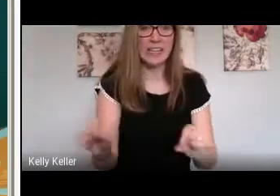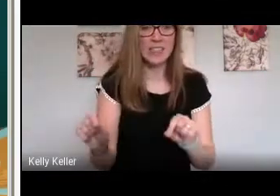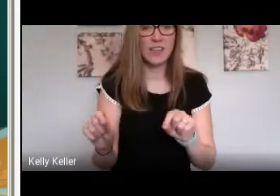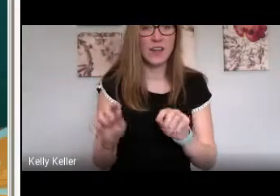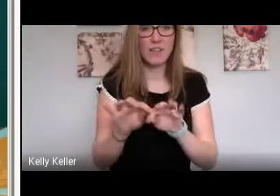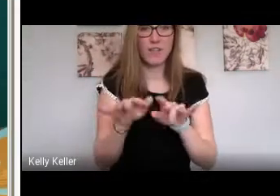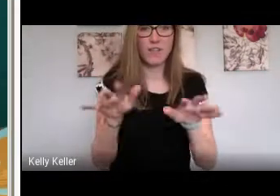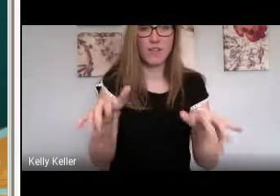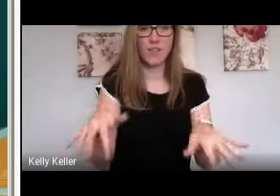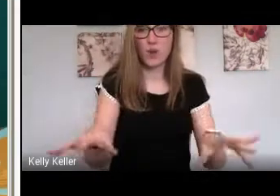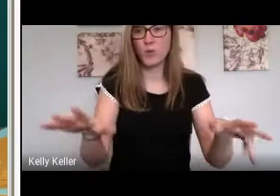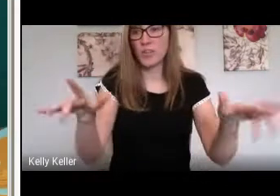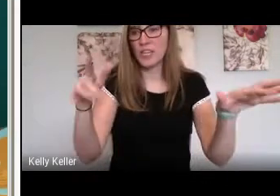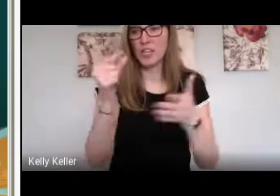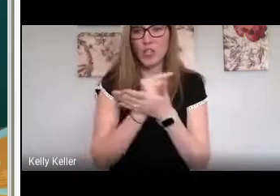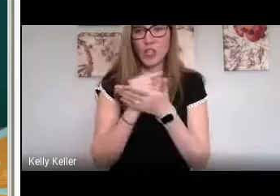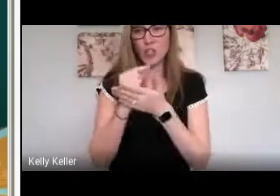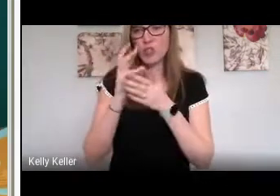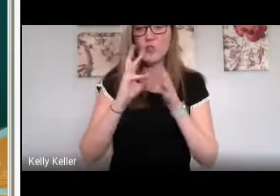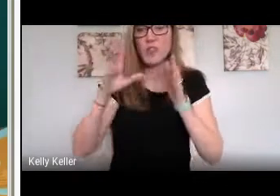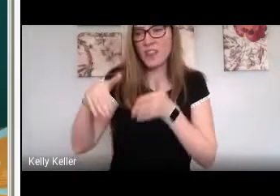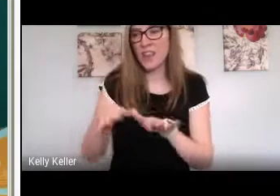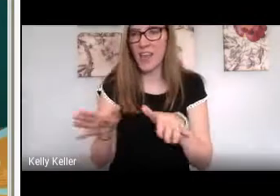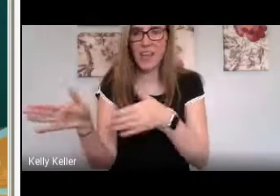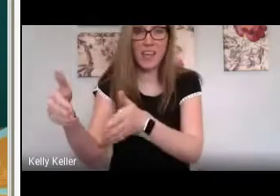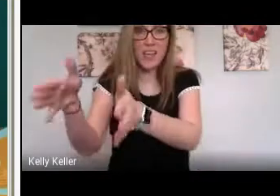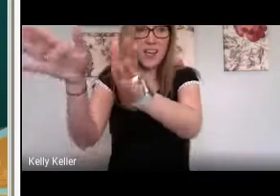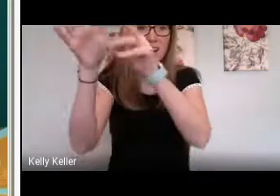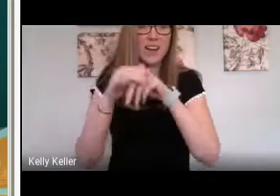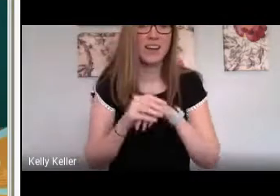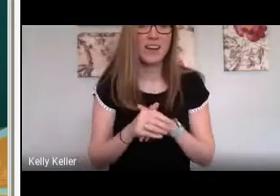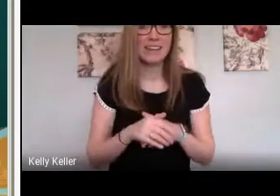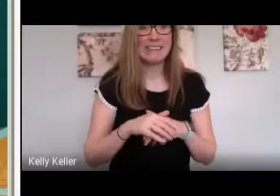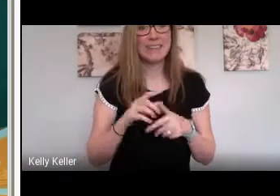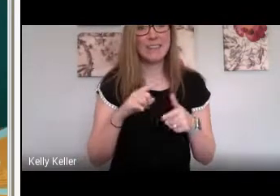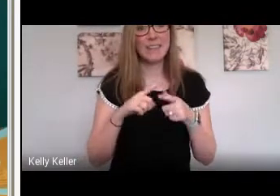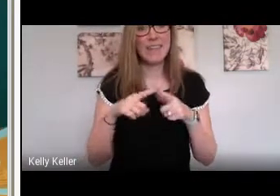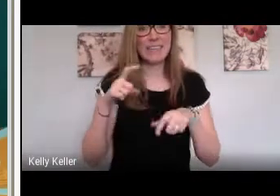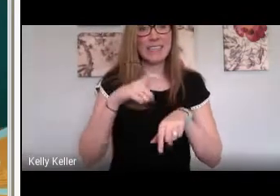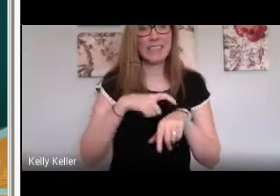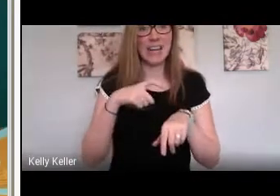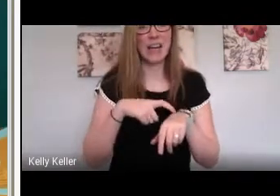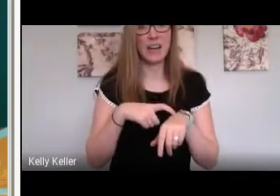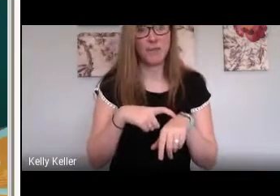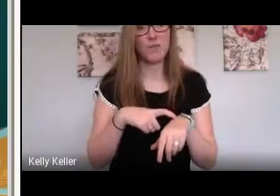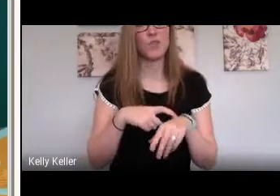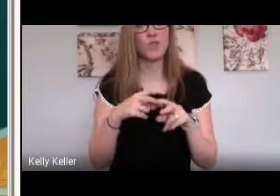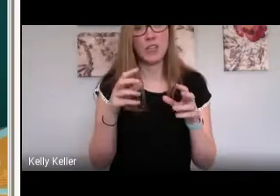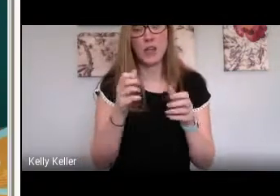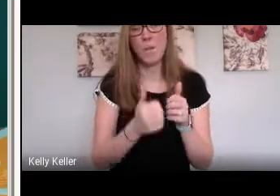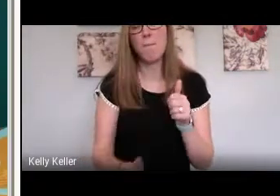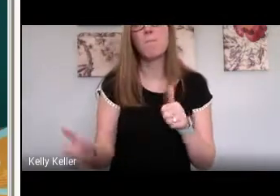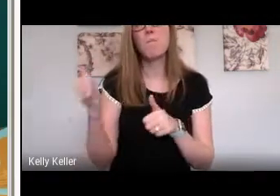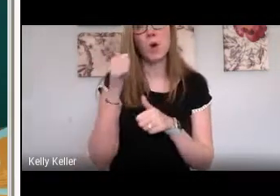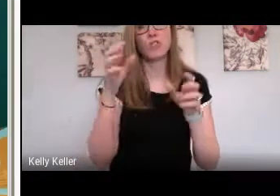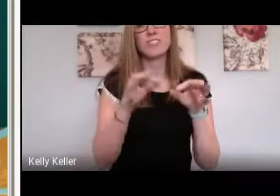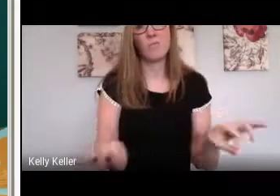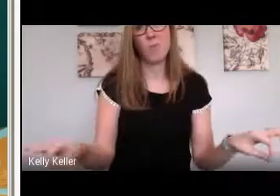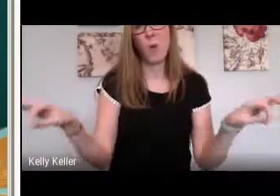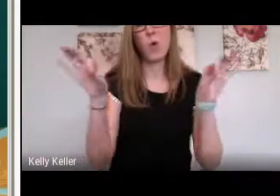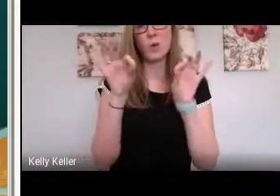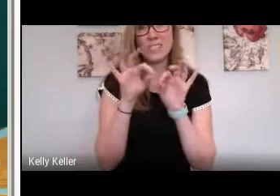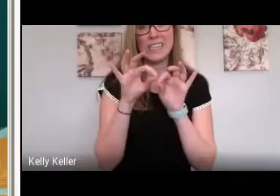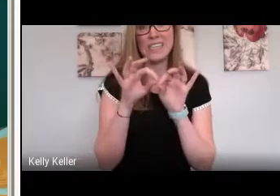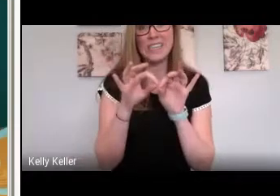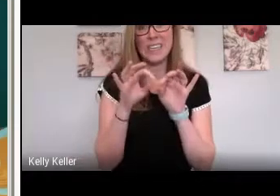eyes float in the gluey lake then it's time for the most